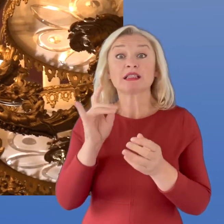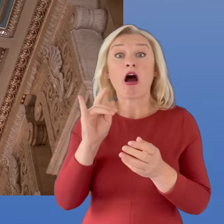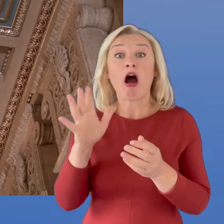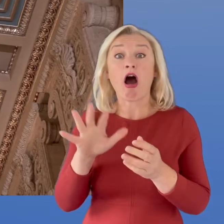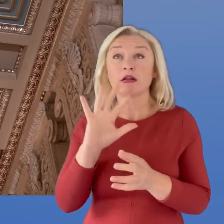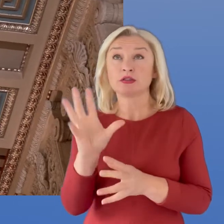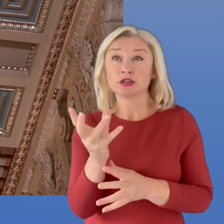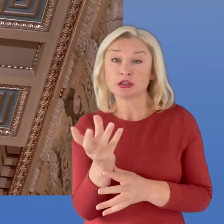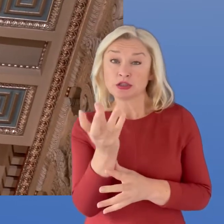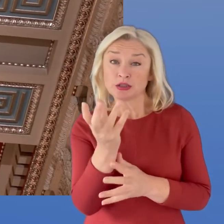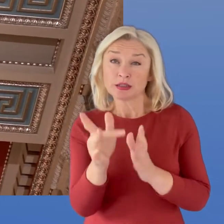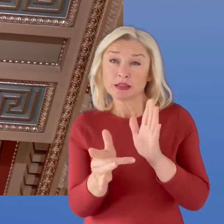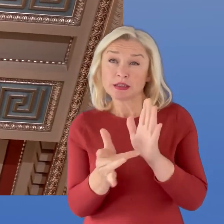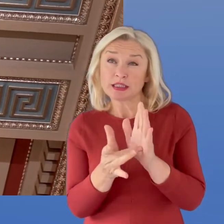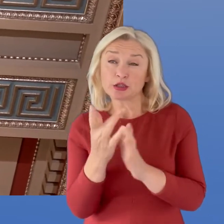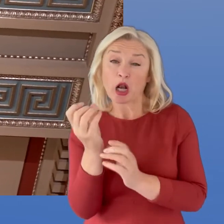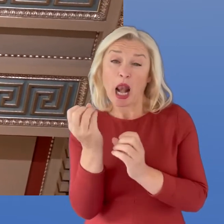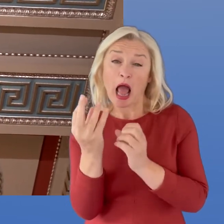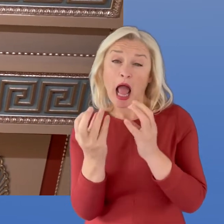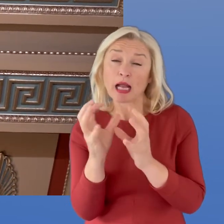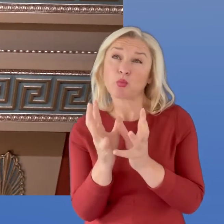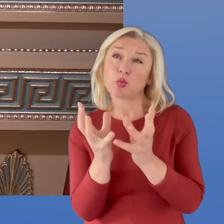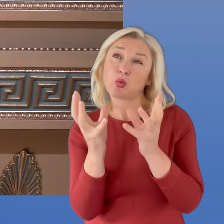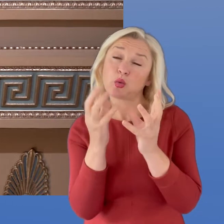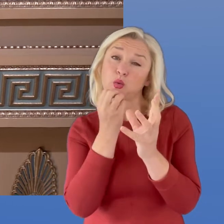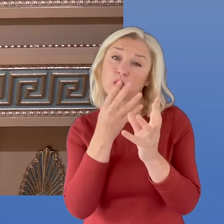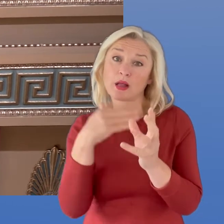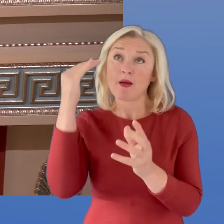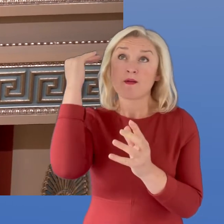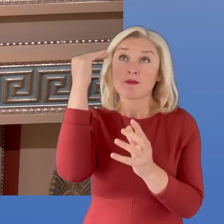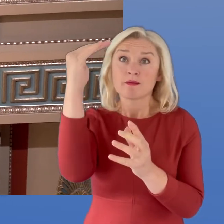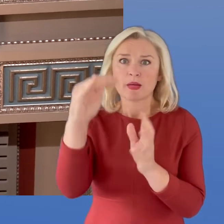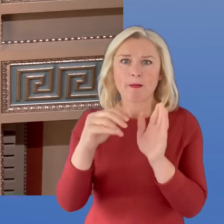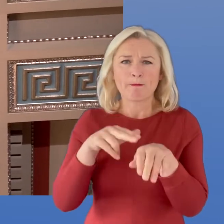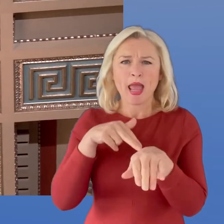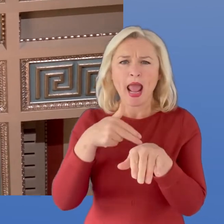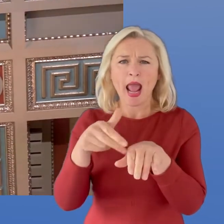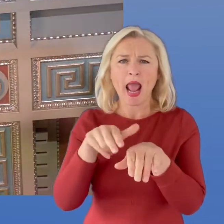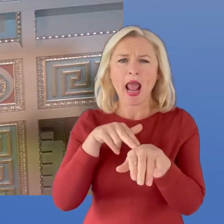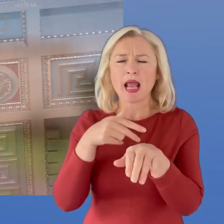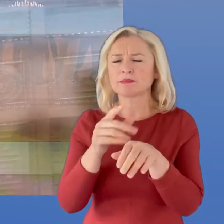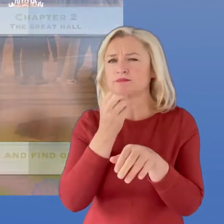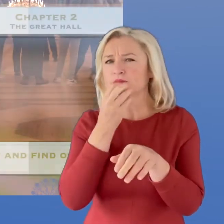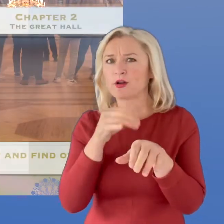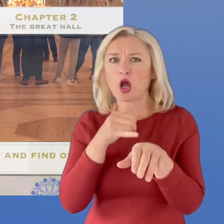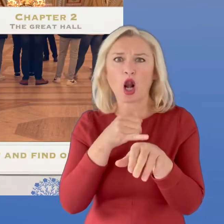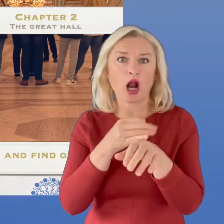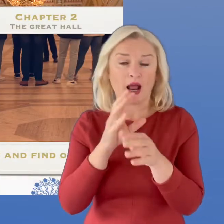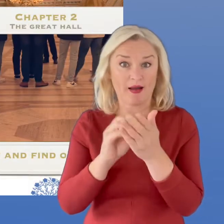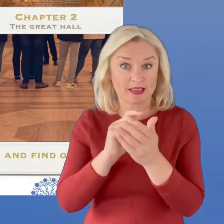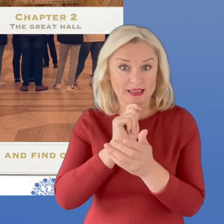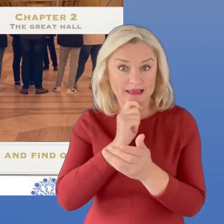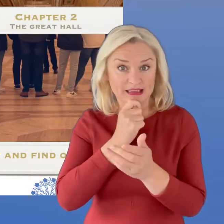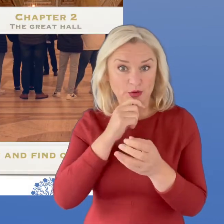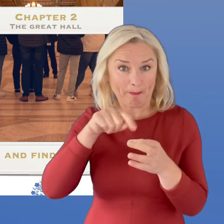and whether or not a secret formula was used to produce the vibrant paintwork on the Great Hall ceiling. This video is divided